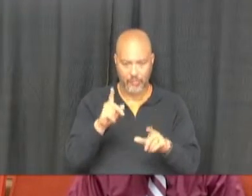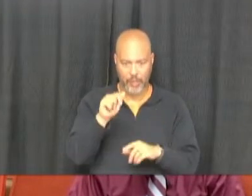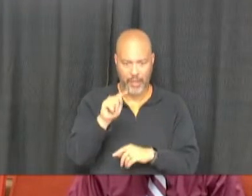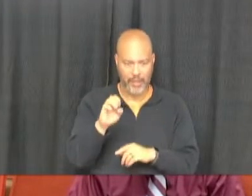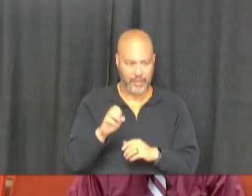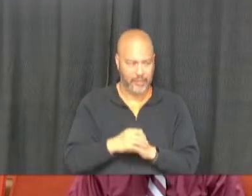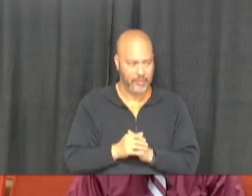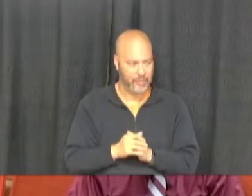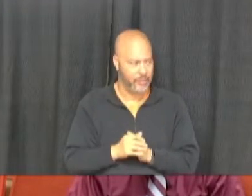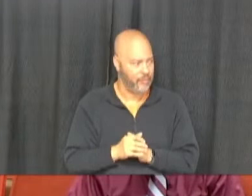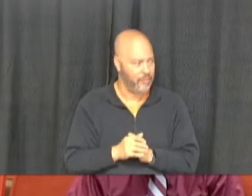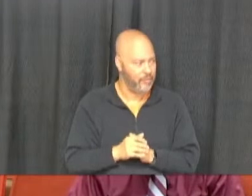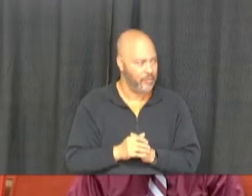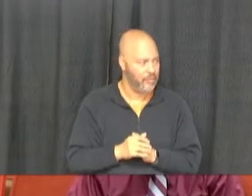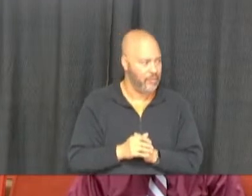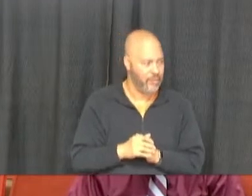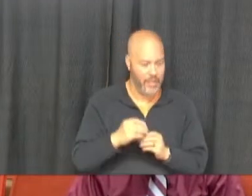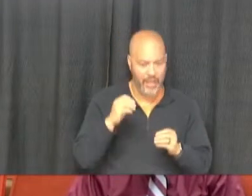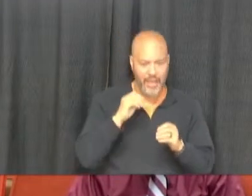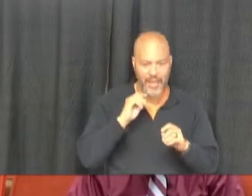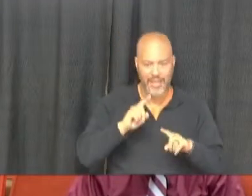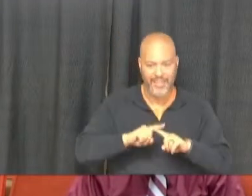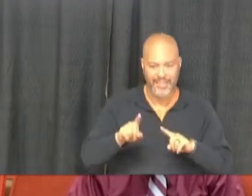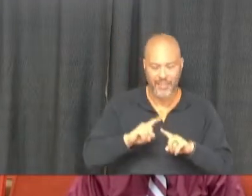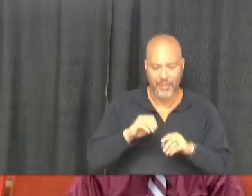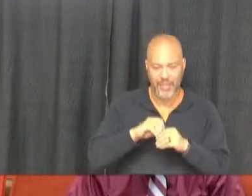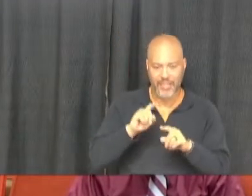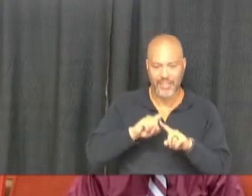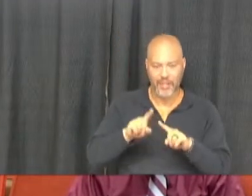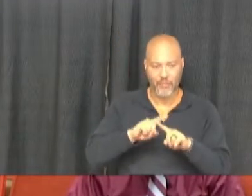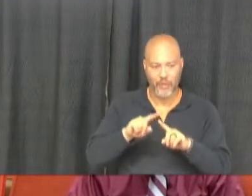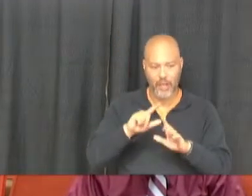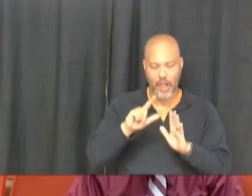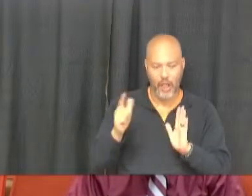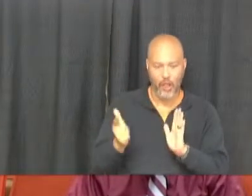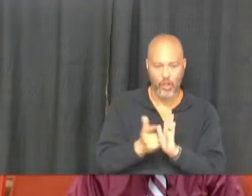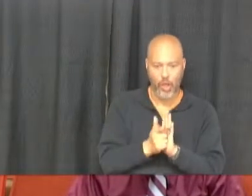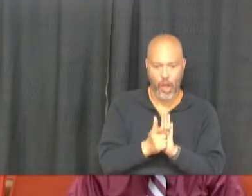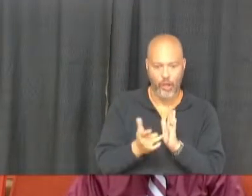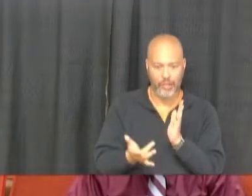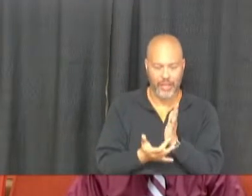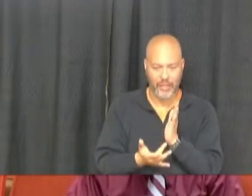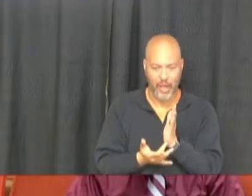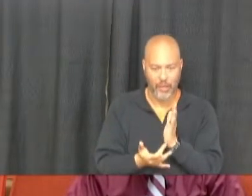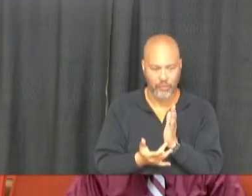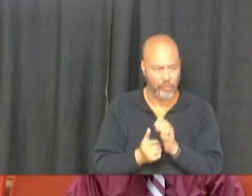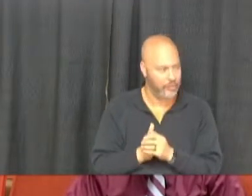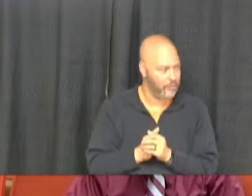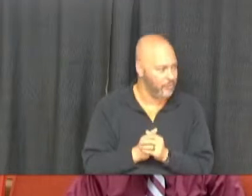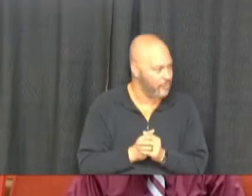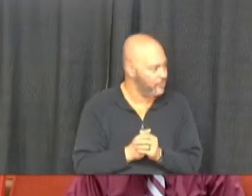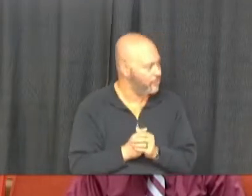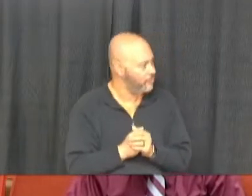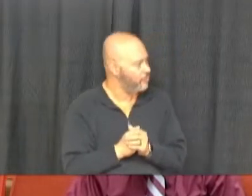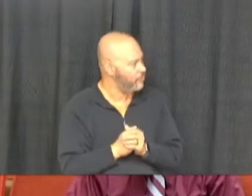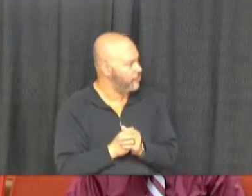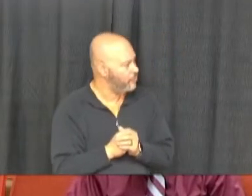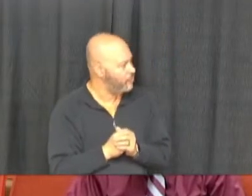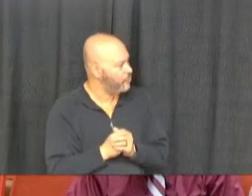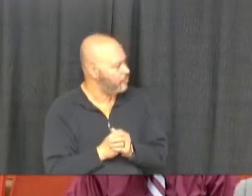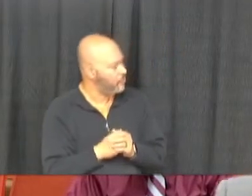they've said that in different types of law enforcement technology. Councilperson Reed?